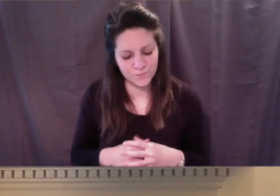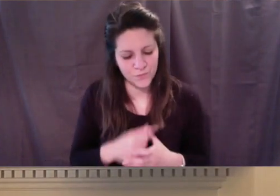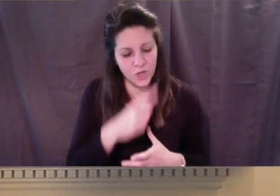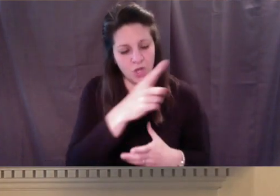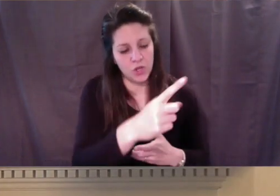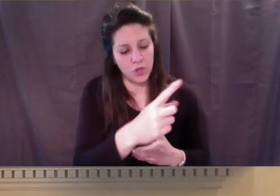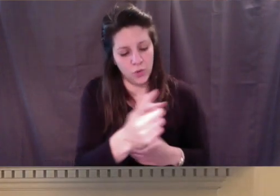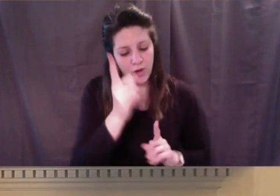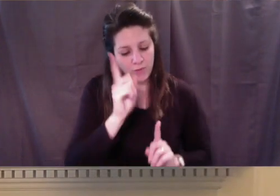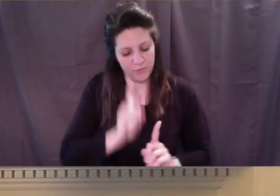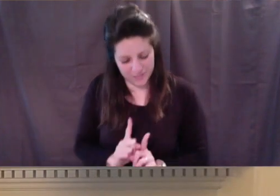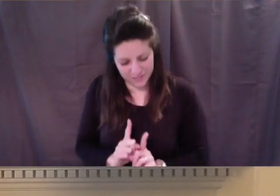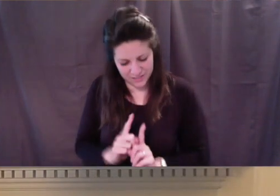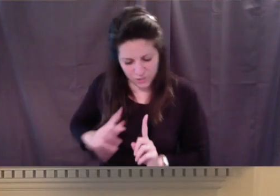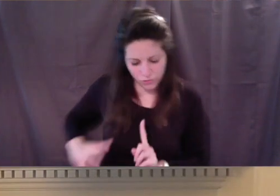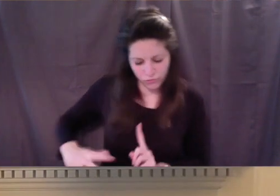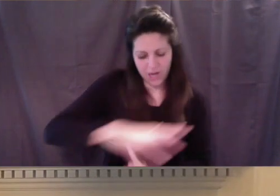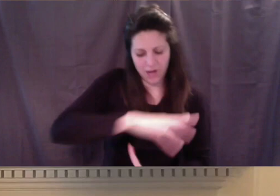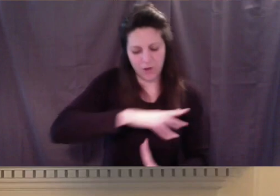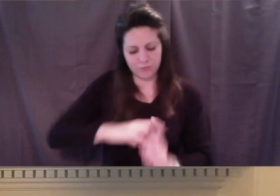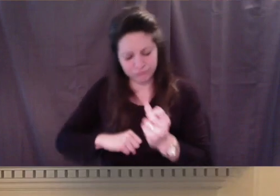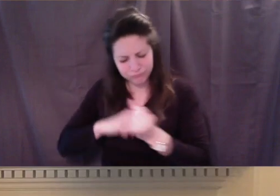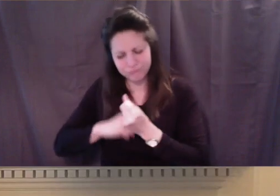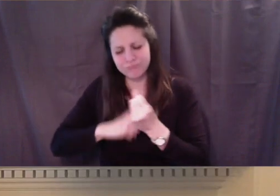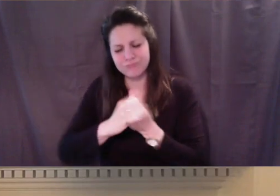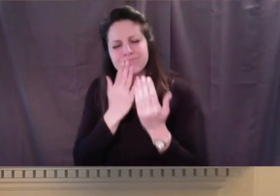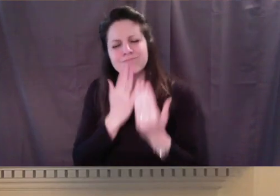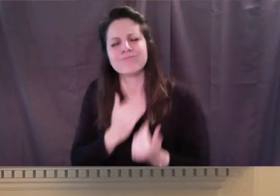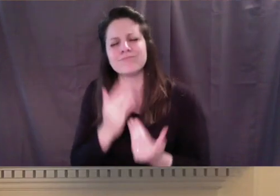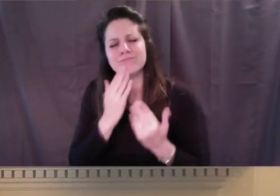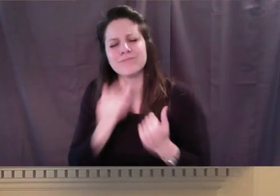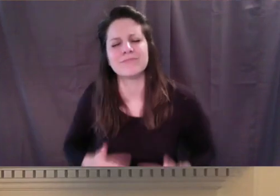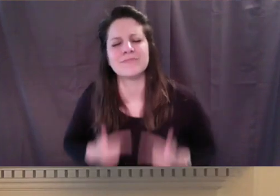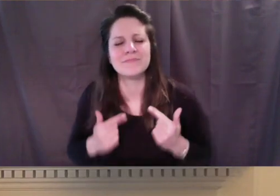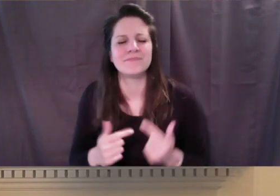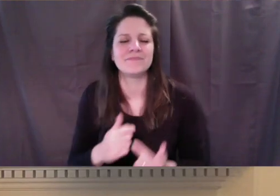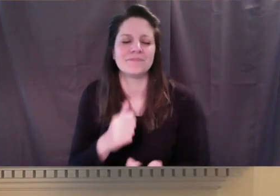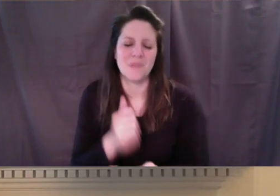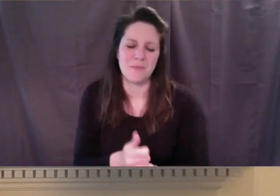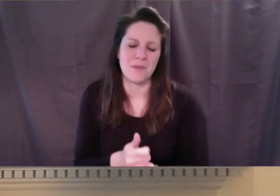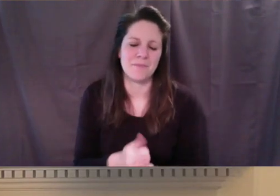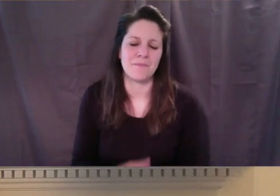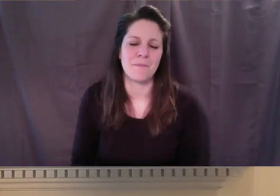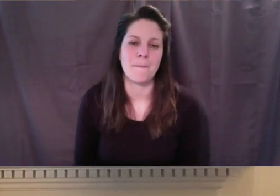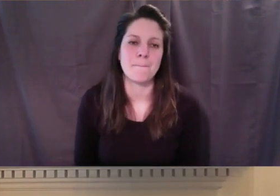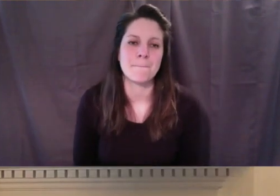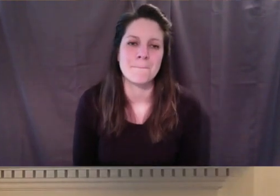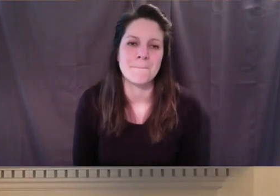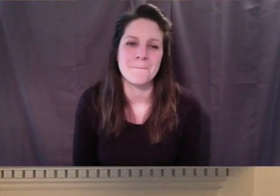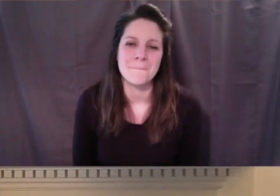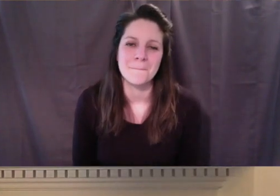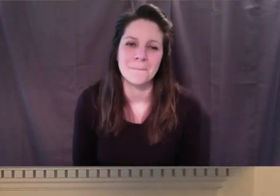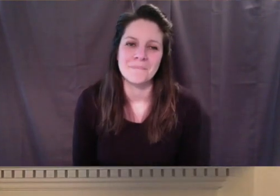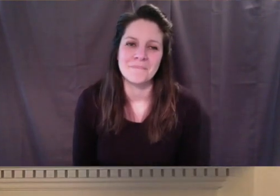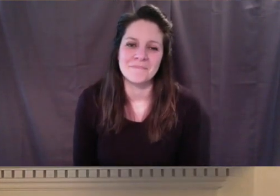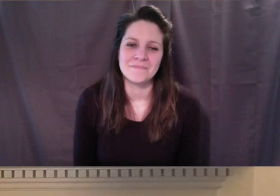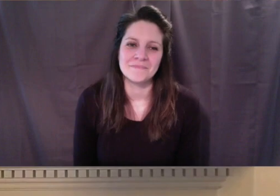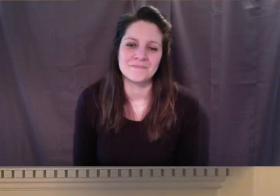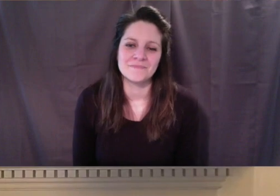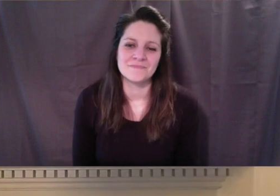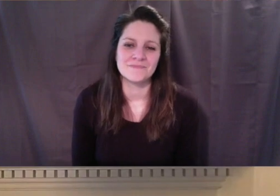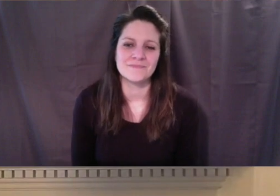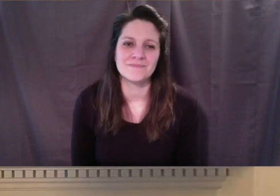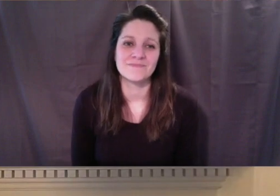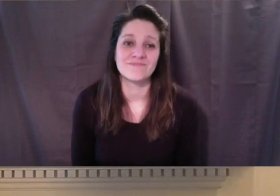yourself up in this meal by providing your presence within and around us to sustain and sweeten our